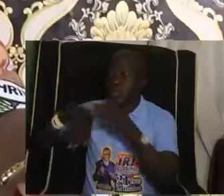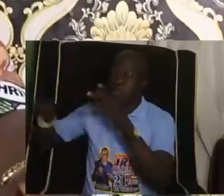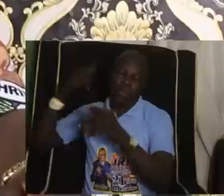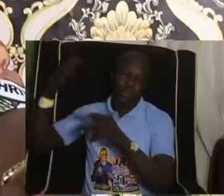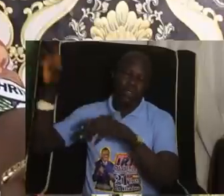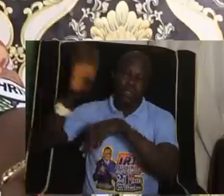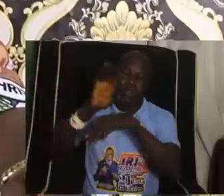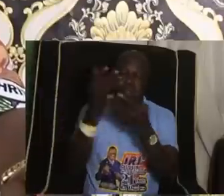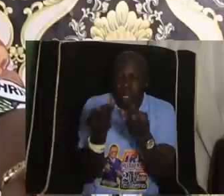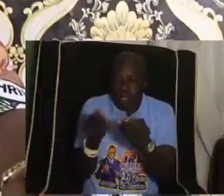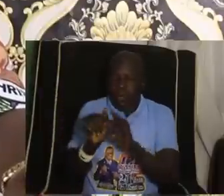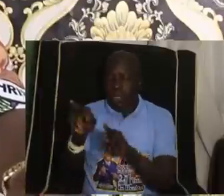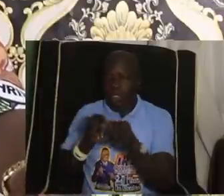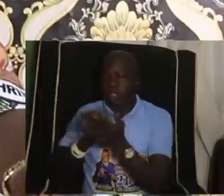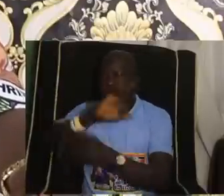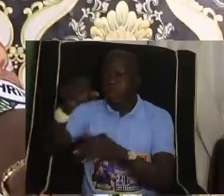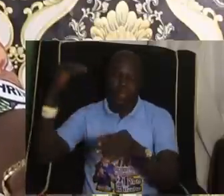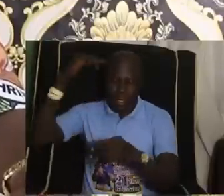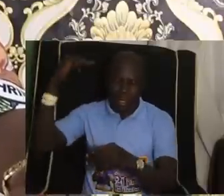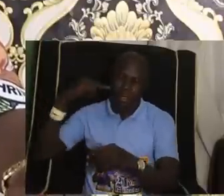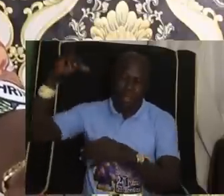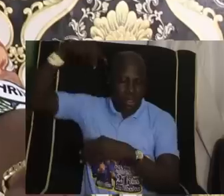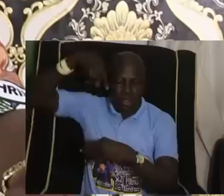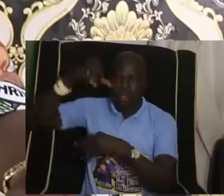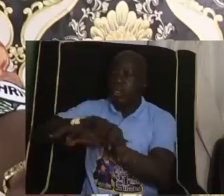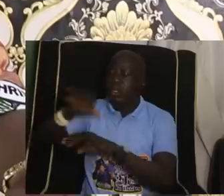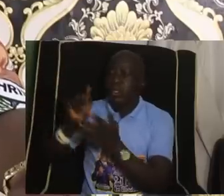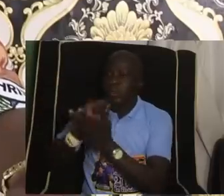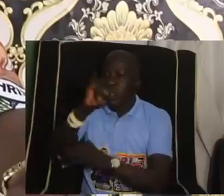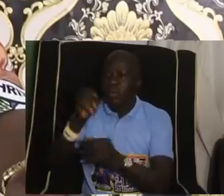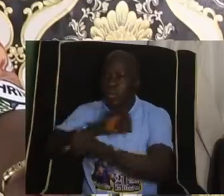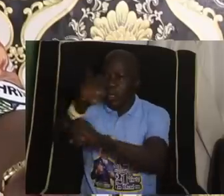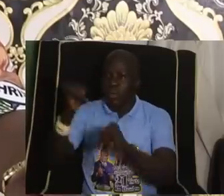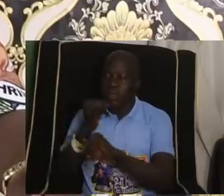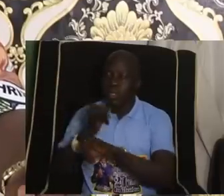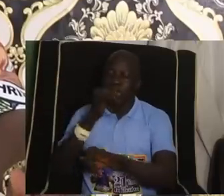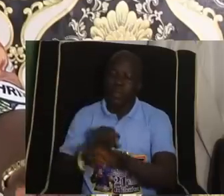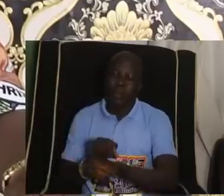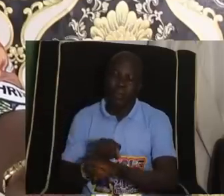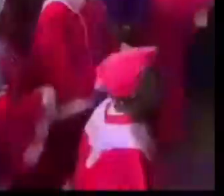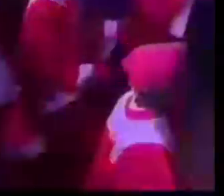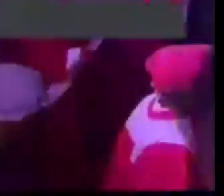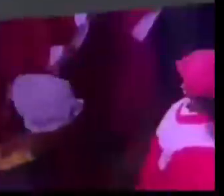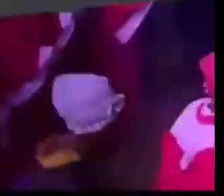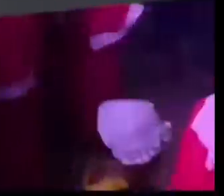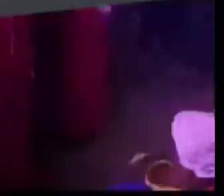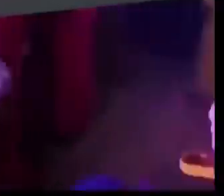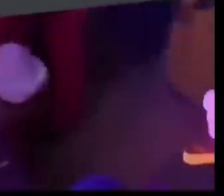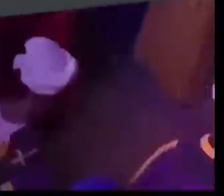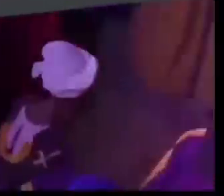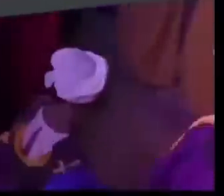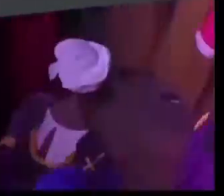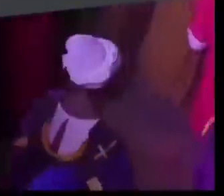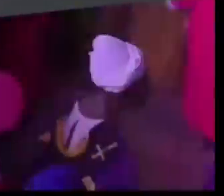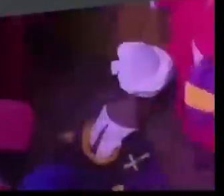Kagore Church land of reality ti olujo a wa ni Gbaremu Idiobi airport area ni ilu Ibadan SEBIOBA mass